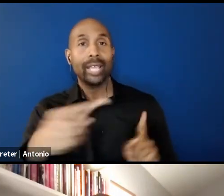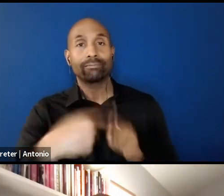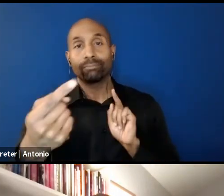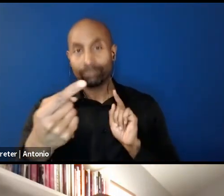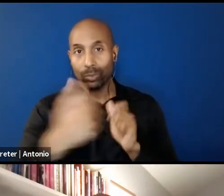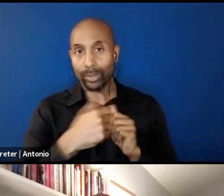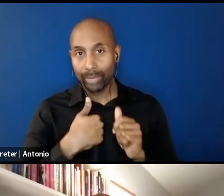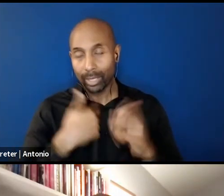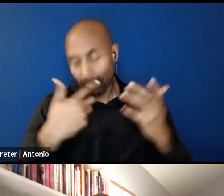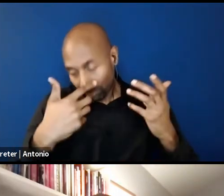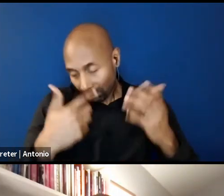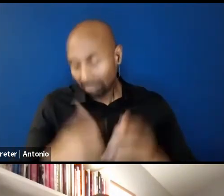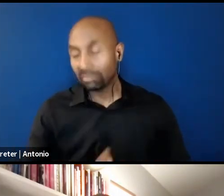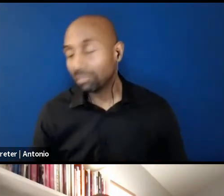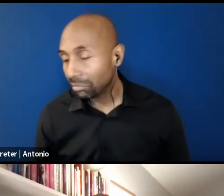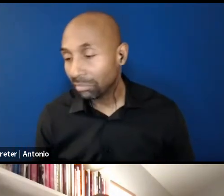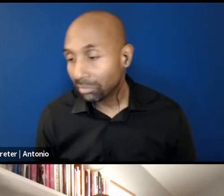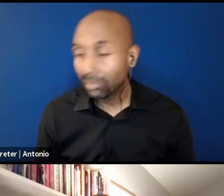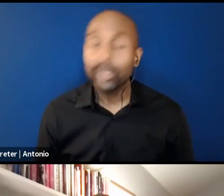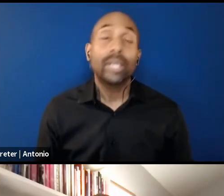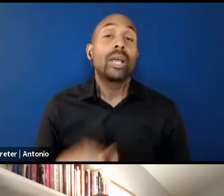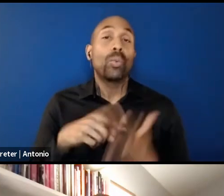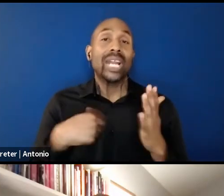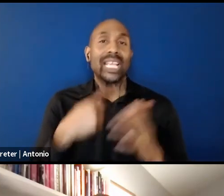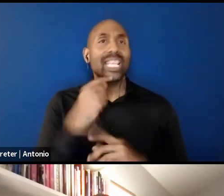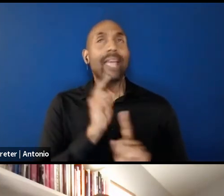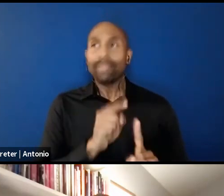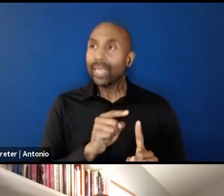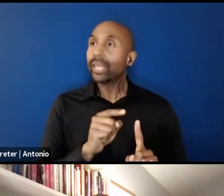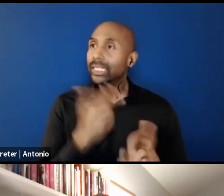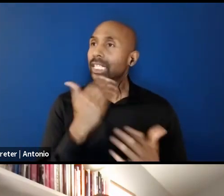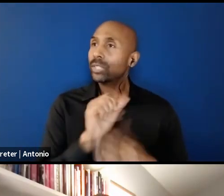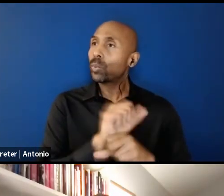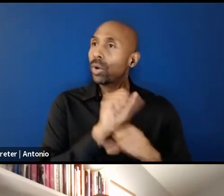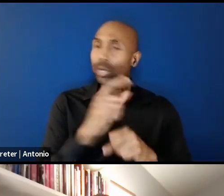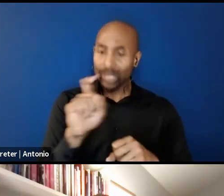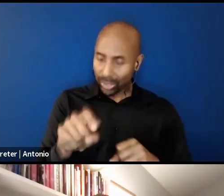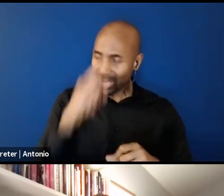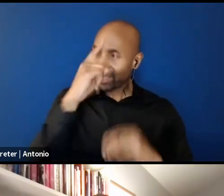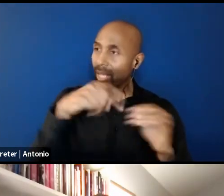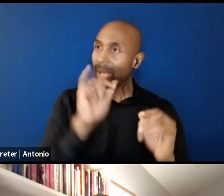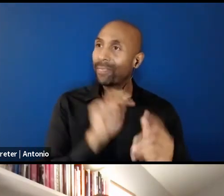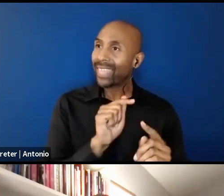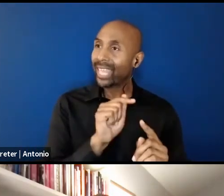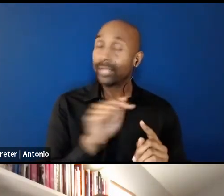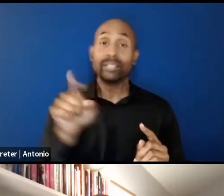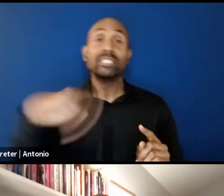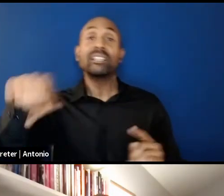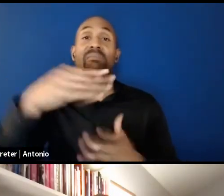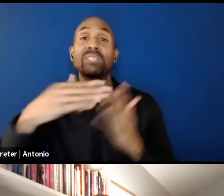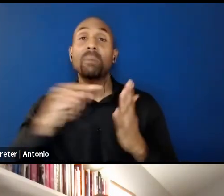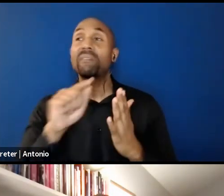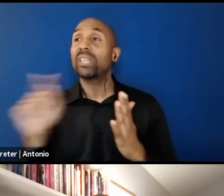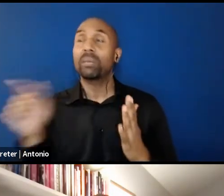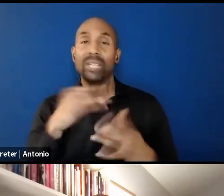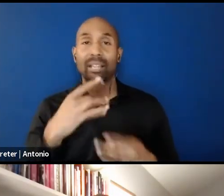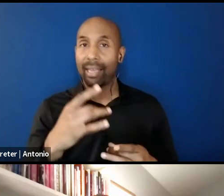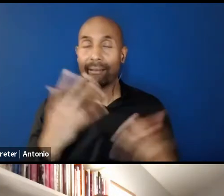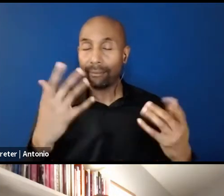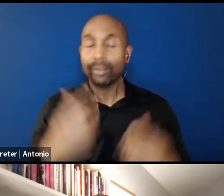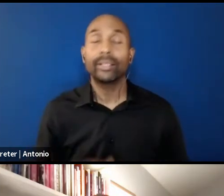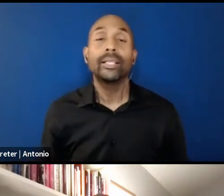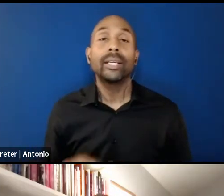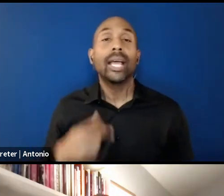that was worth thinking about. Boundaries and so forth across the sort of boundaries that I think you're talking